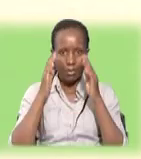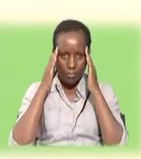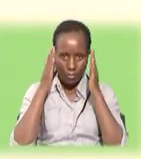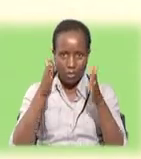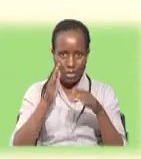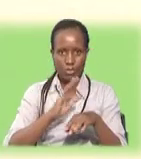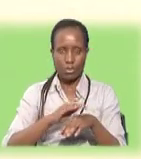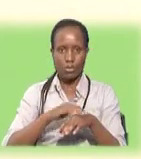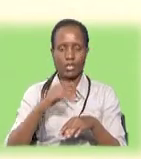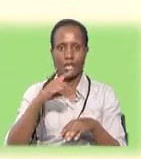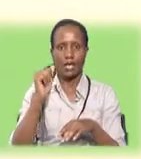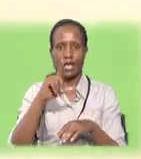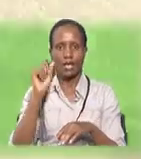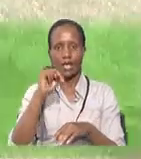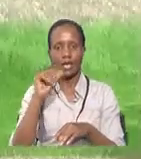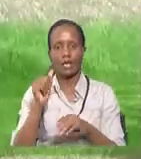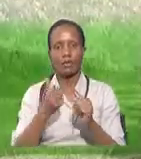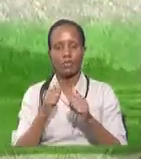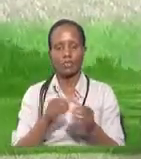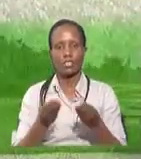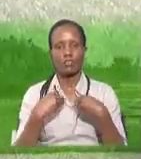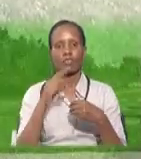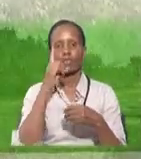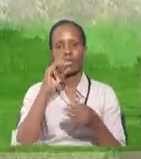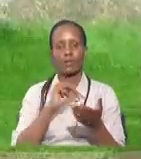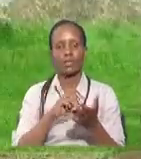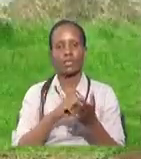galana, which will give us 1 million acres.